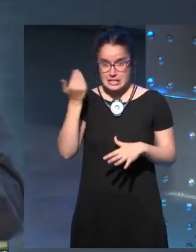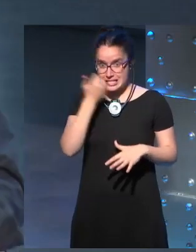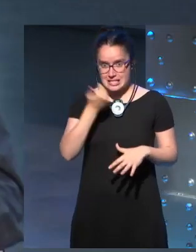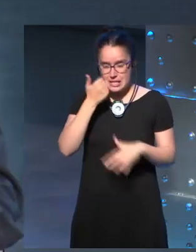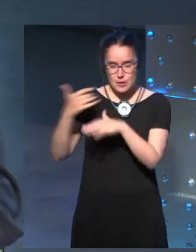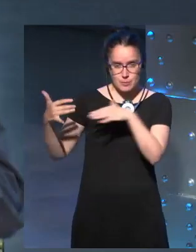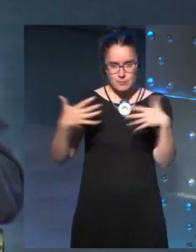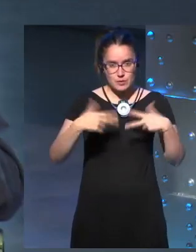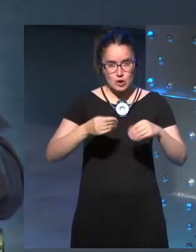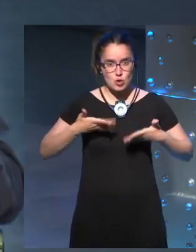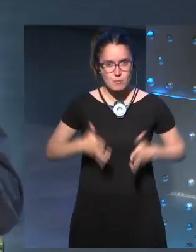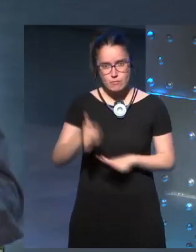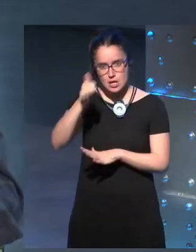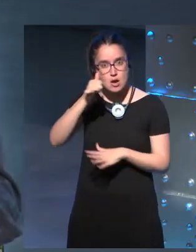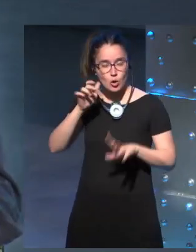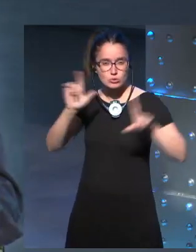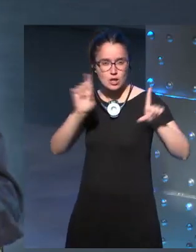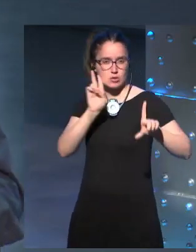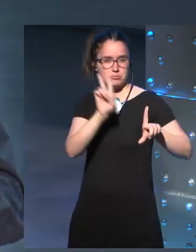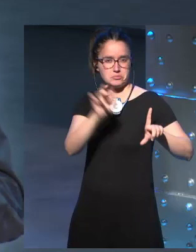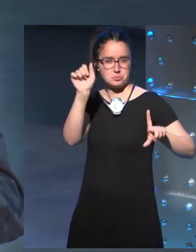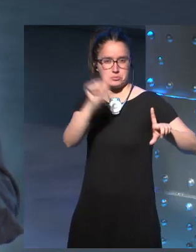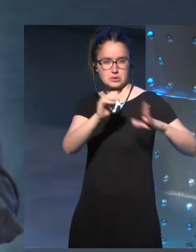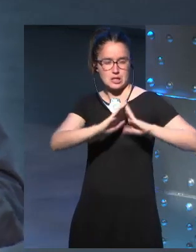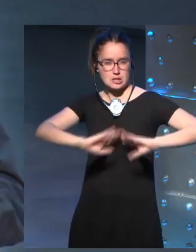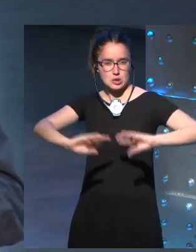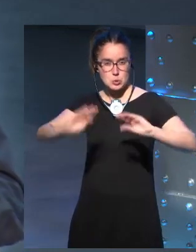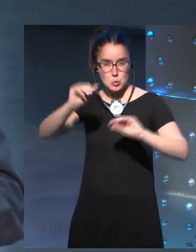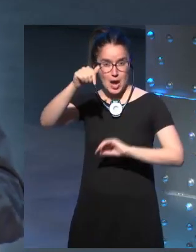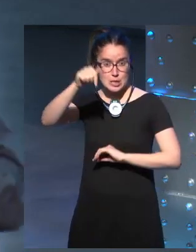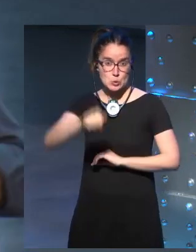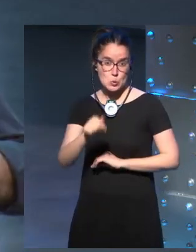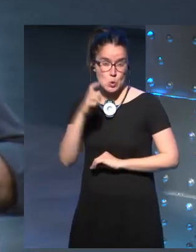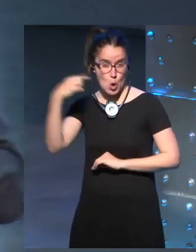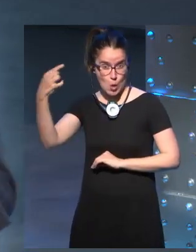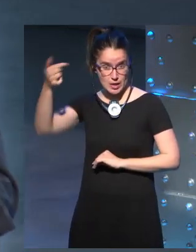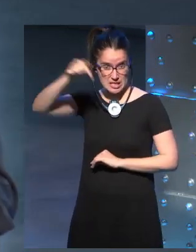my son in his place in South London, and